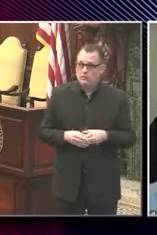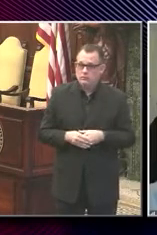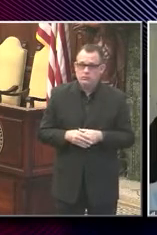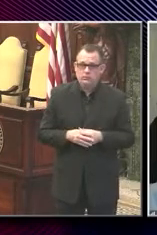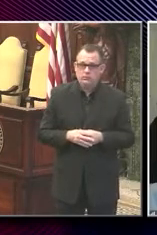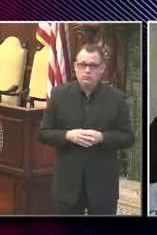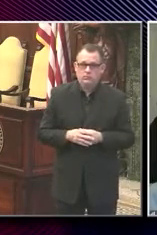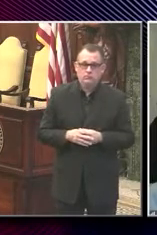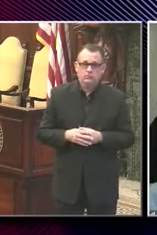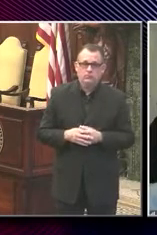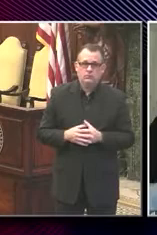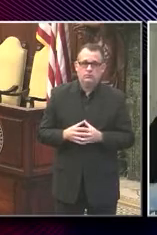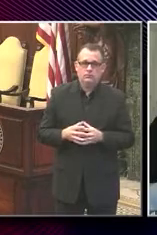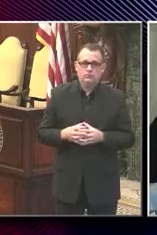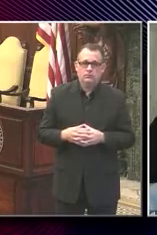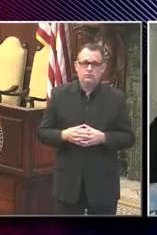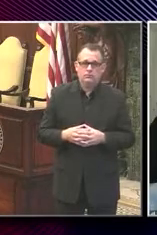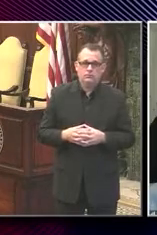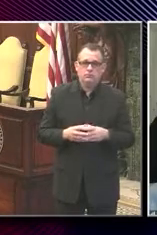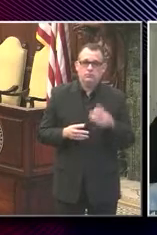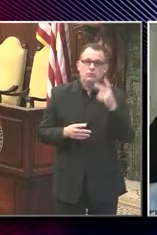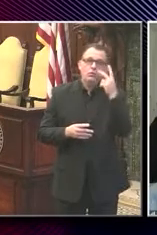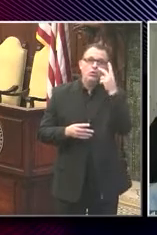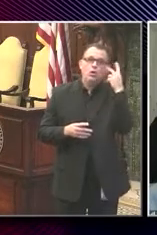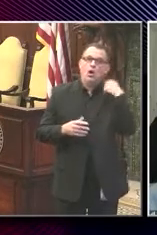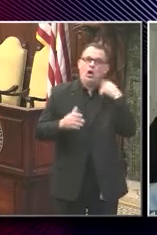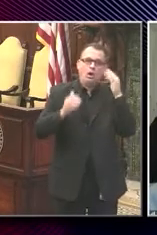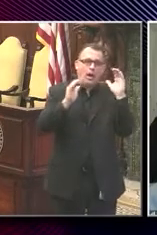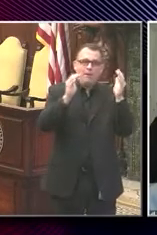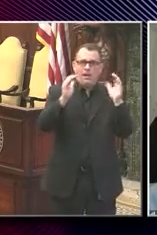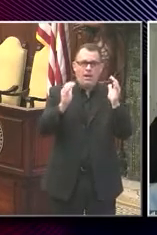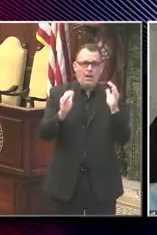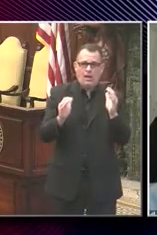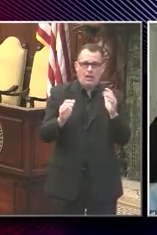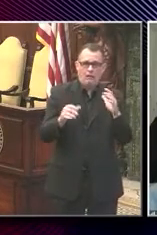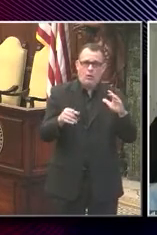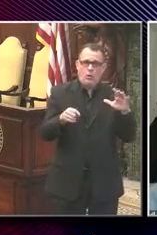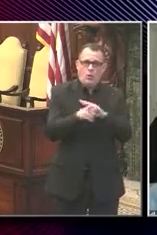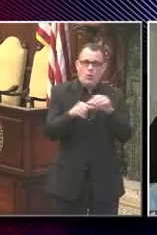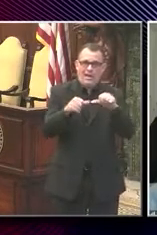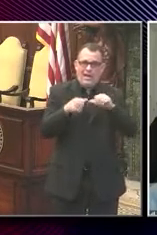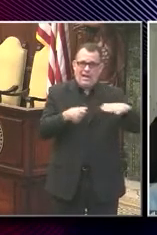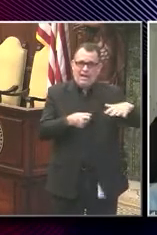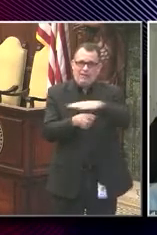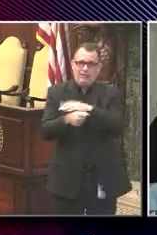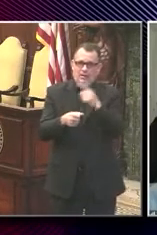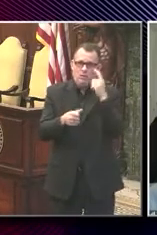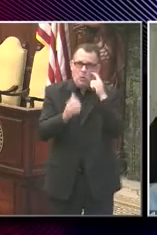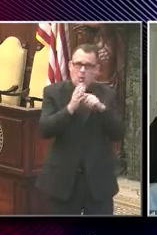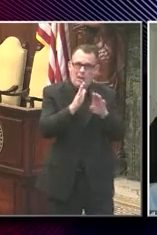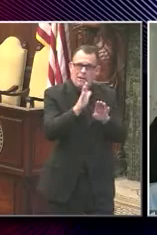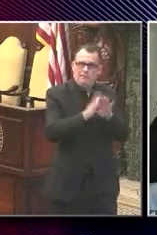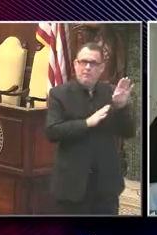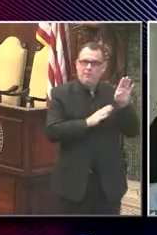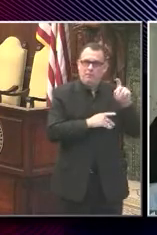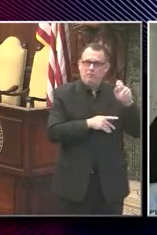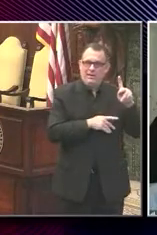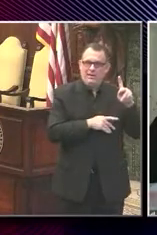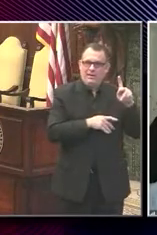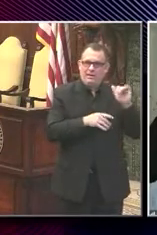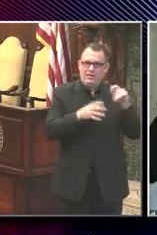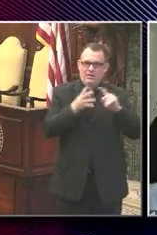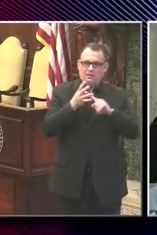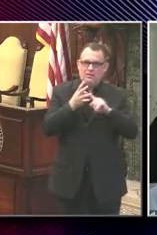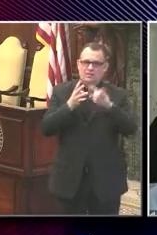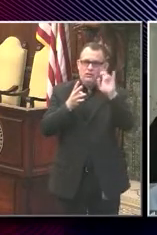sure. Looking back on it, it looks like the entire area may have peaked as far as cases in around the middle of July.